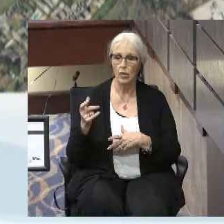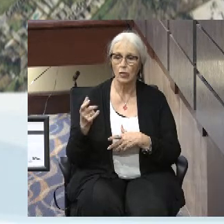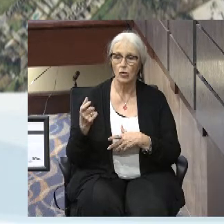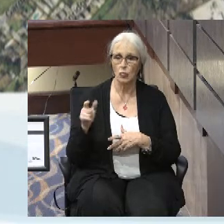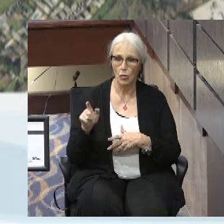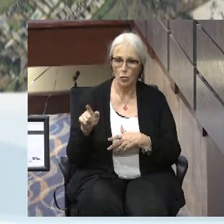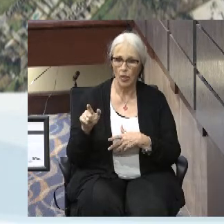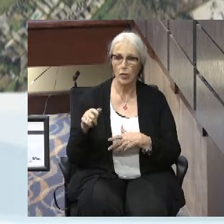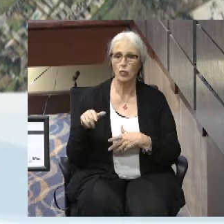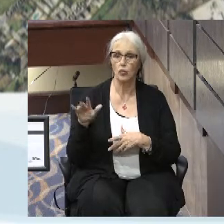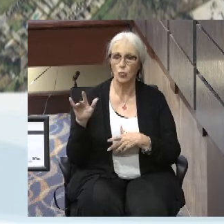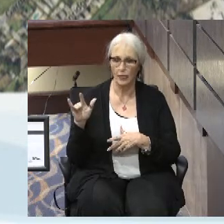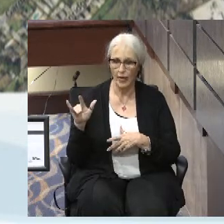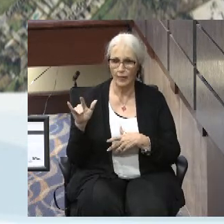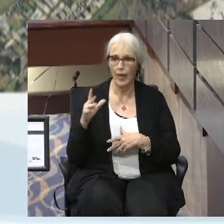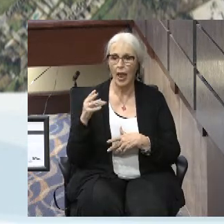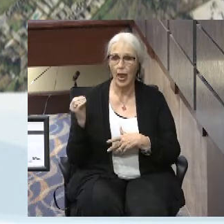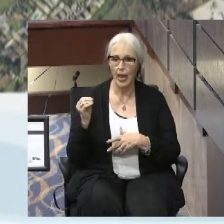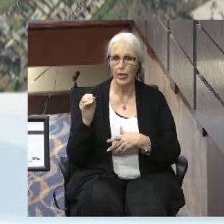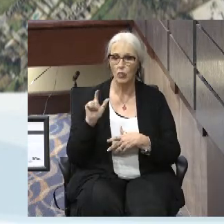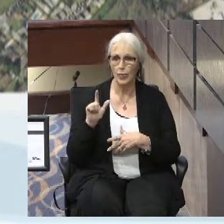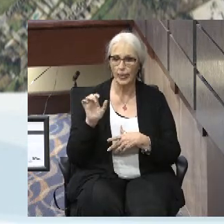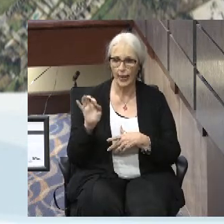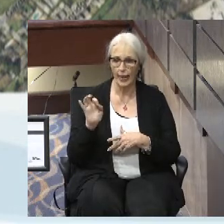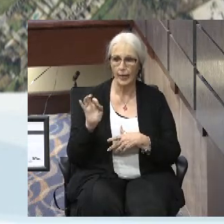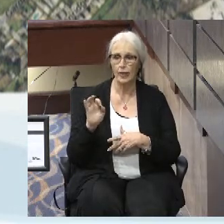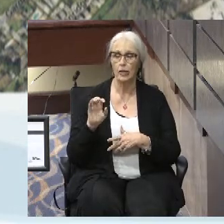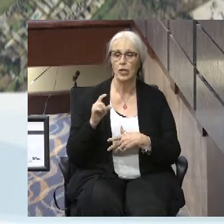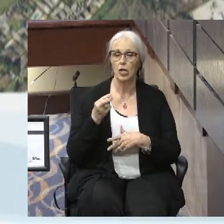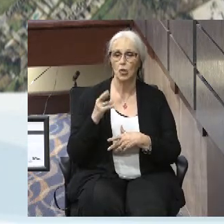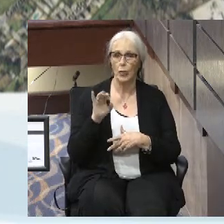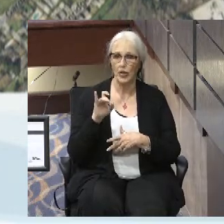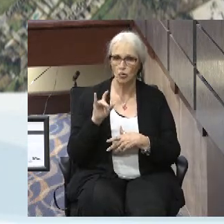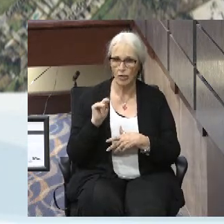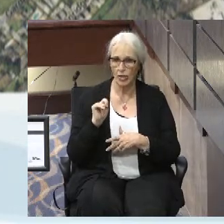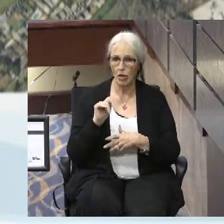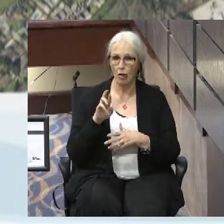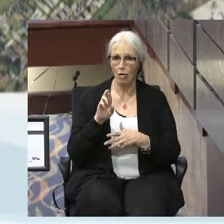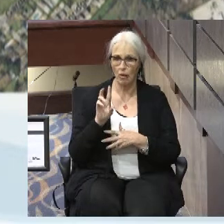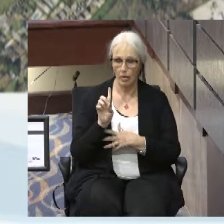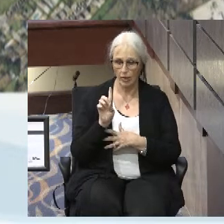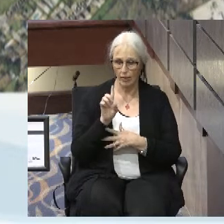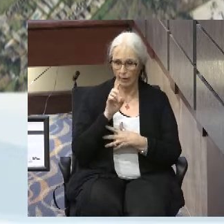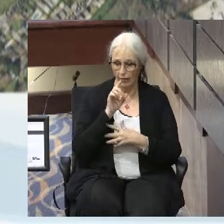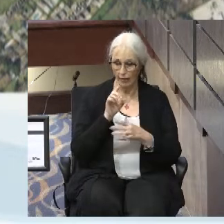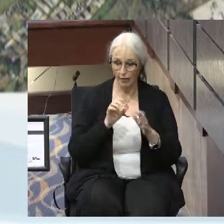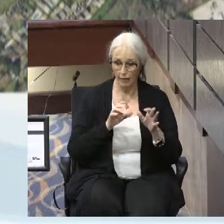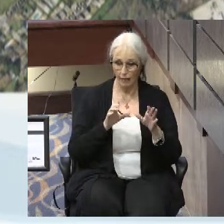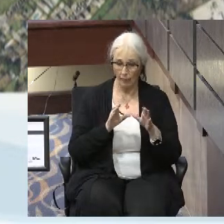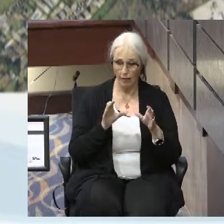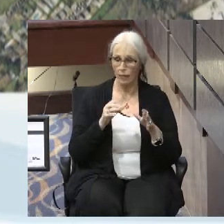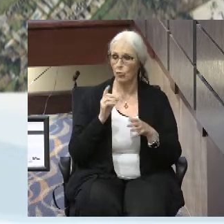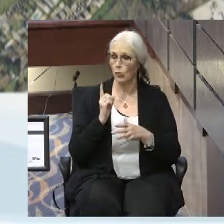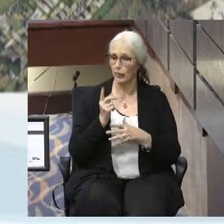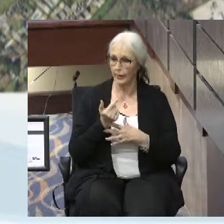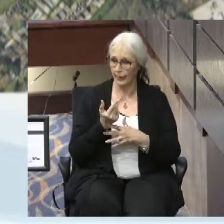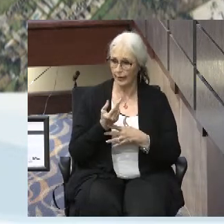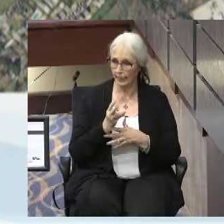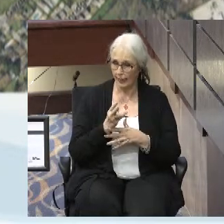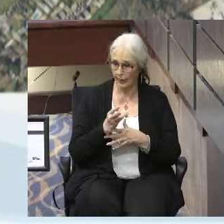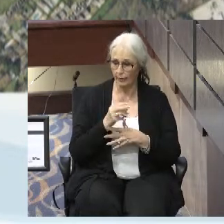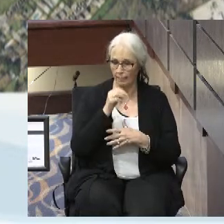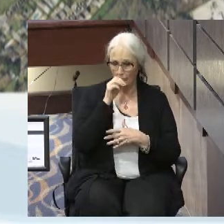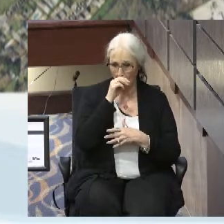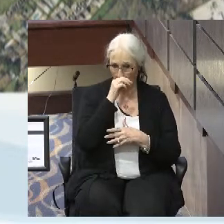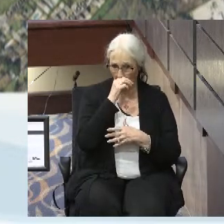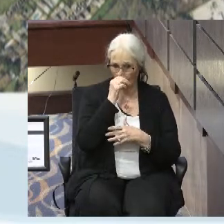2821, 2825, and 2829 Graduate Row, described as lots 1 through 16, Block 2, the Black Bear Village Edition.